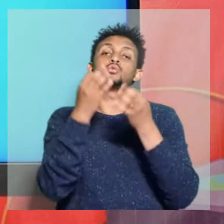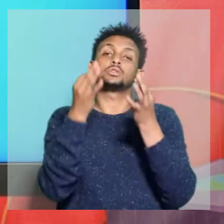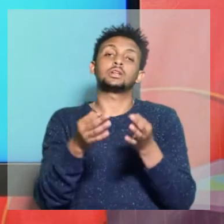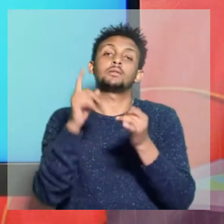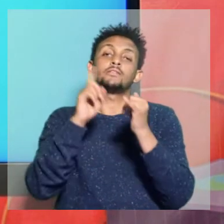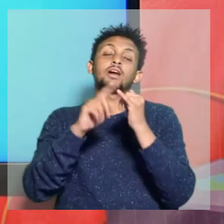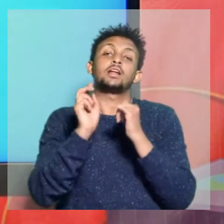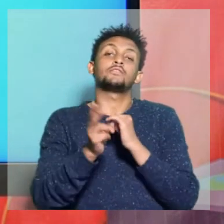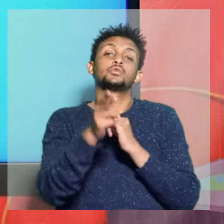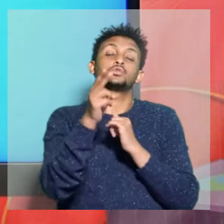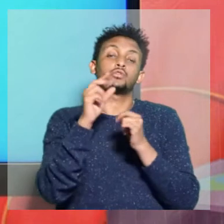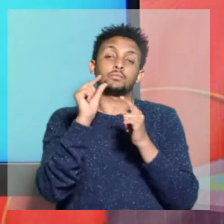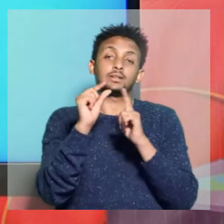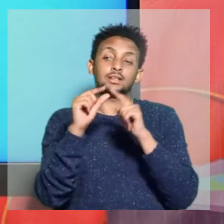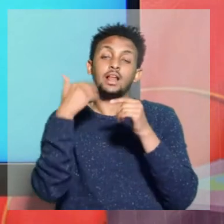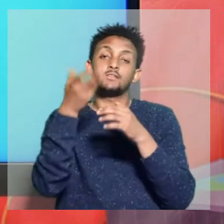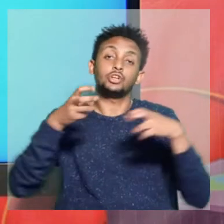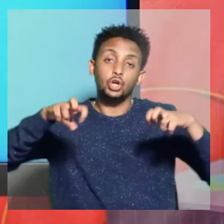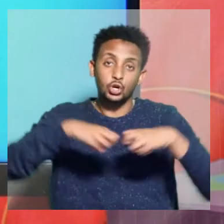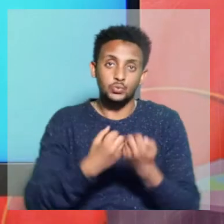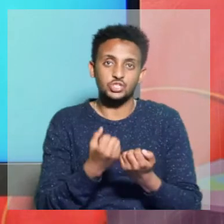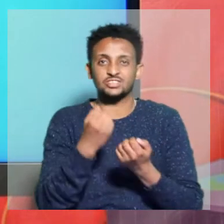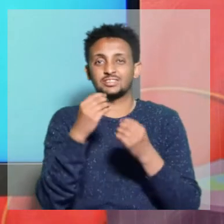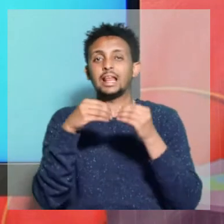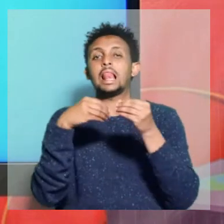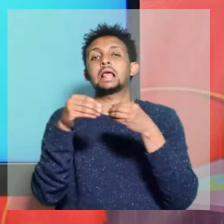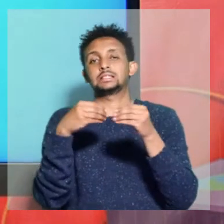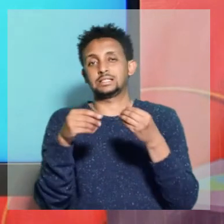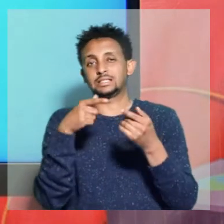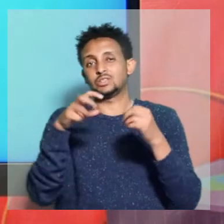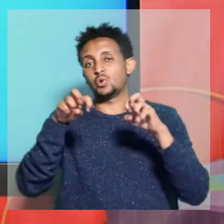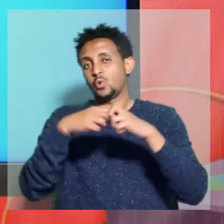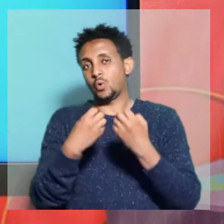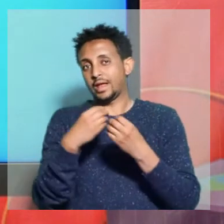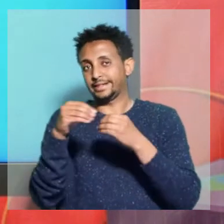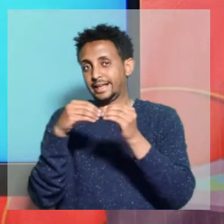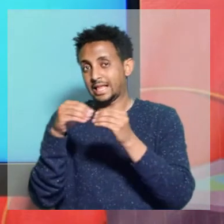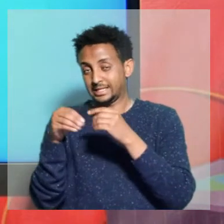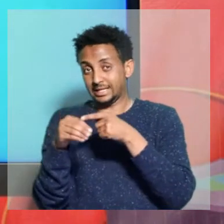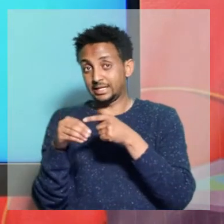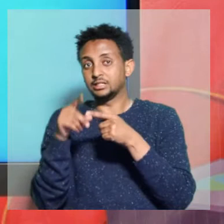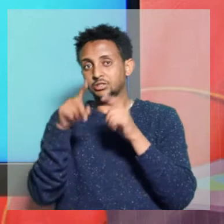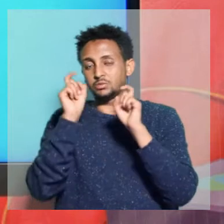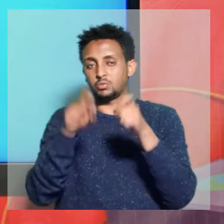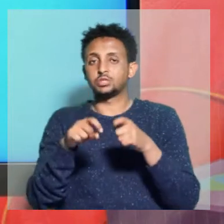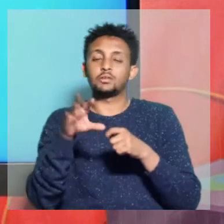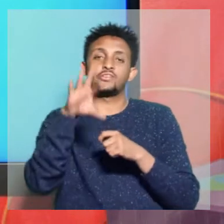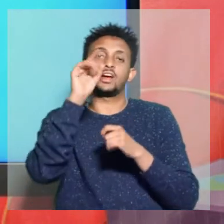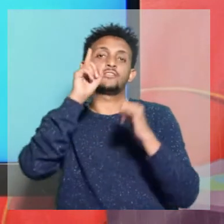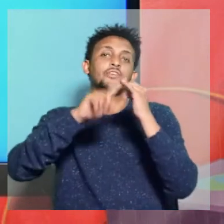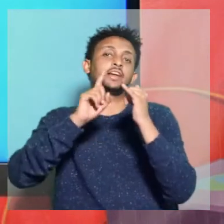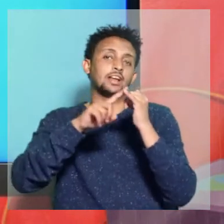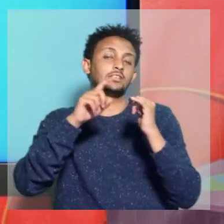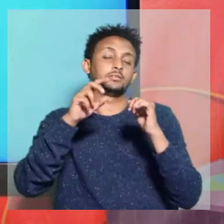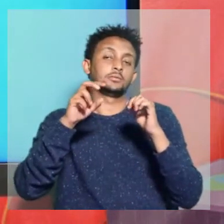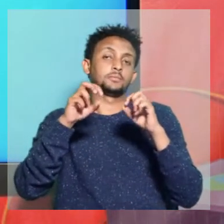final velocity of a particle after collision elastically. If they are collided elastically, it's possible to find the final velocity of